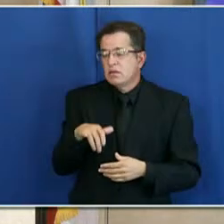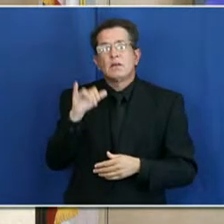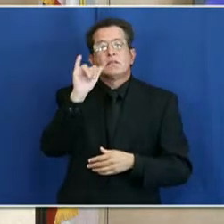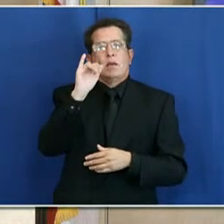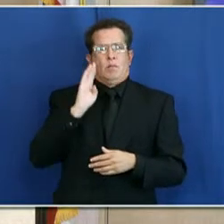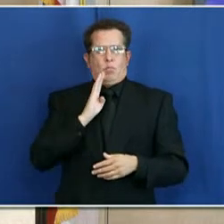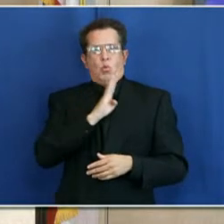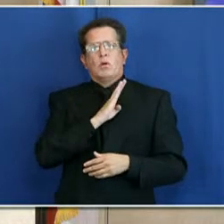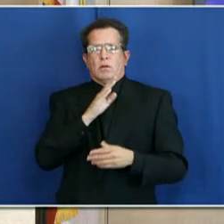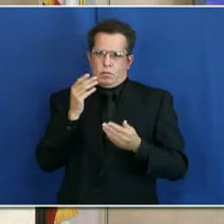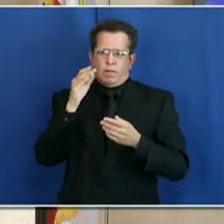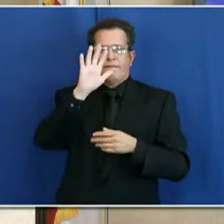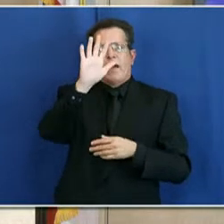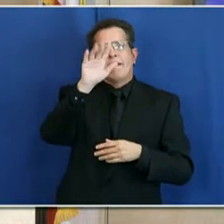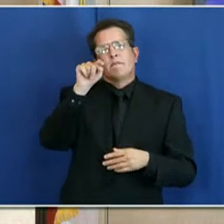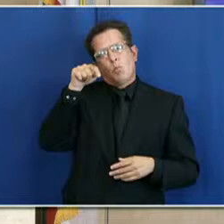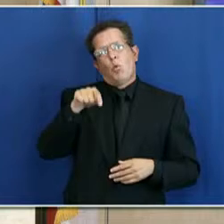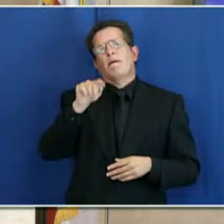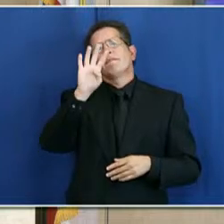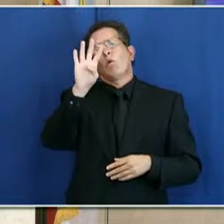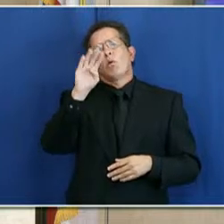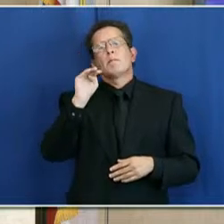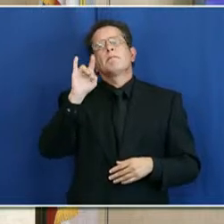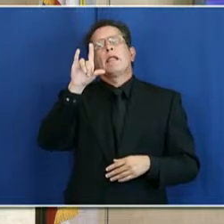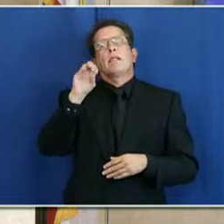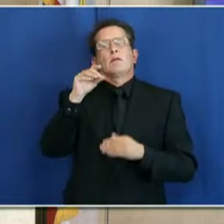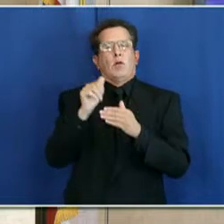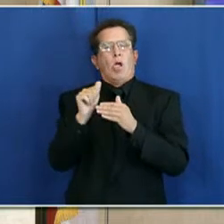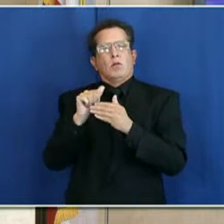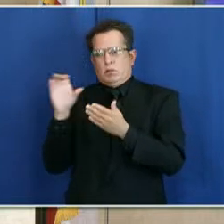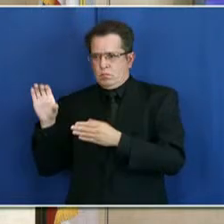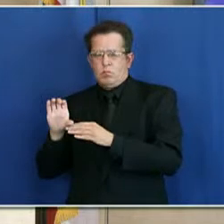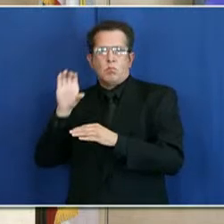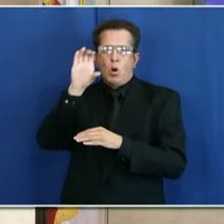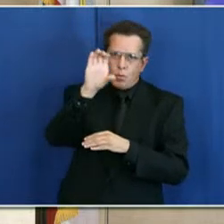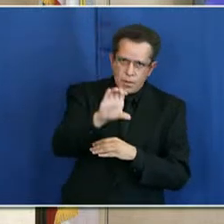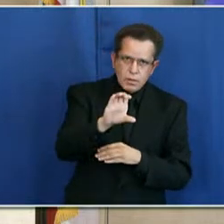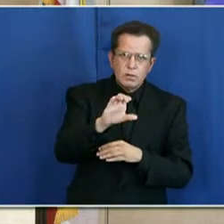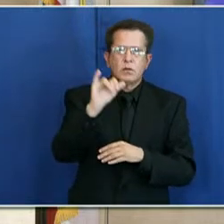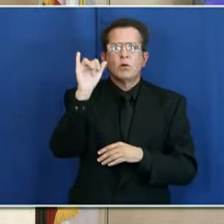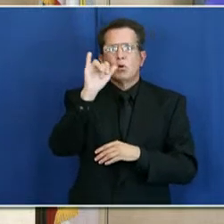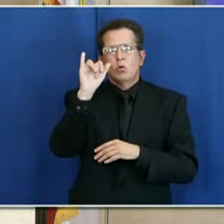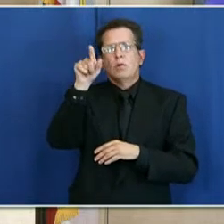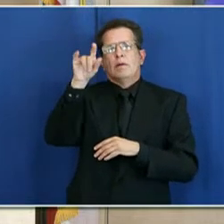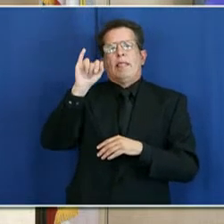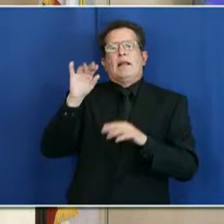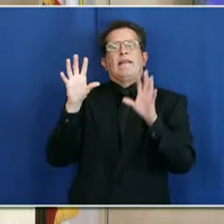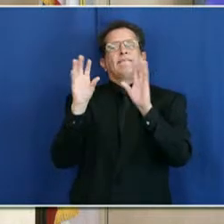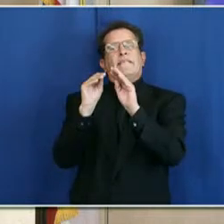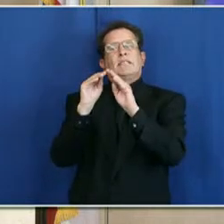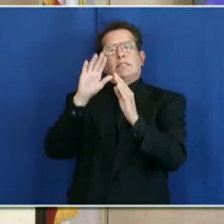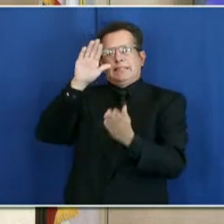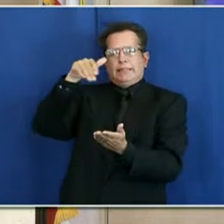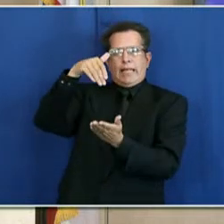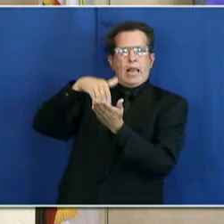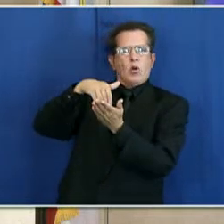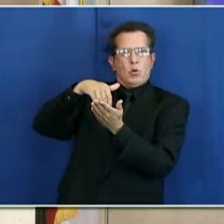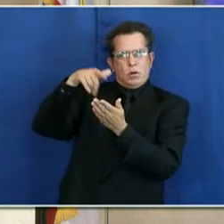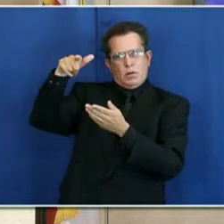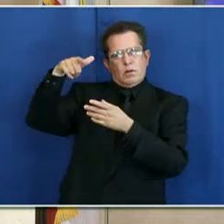that, our board approved $5.4 million to help facilitate the exit from the convention center. The convention center was stood up with the